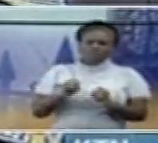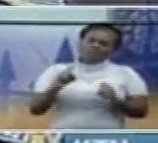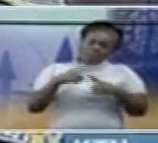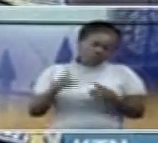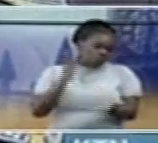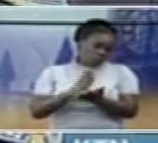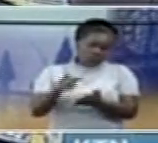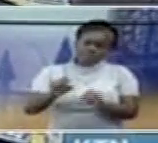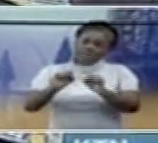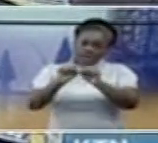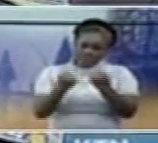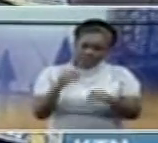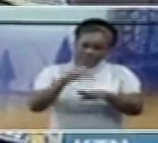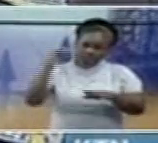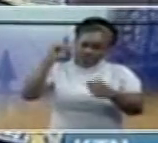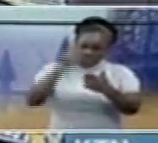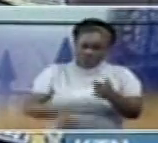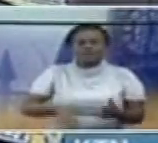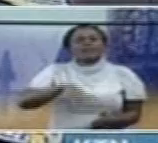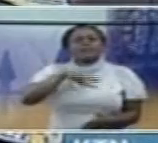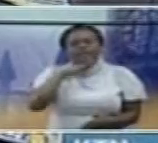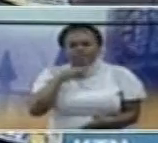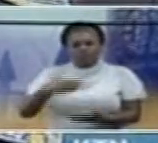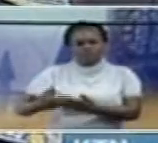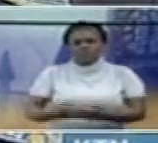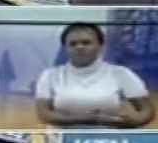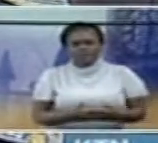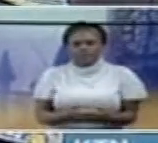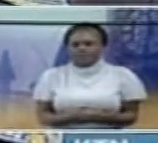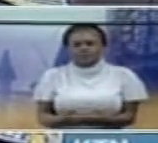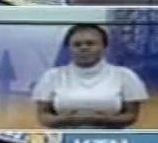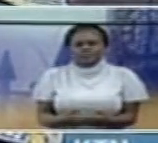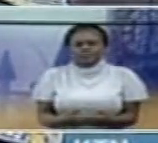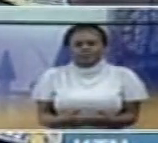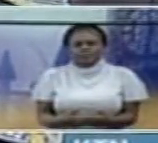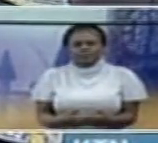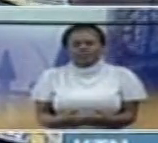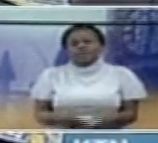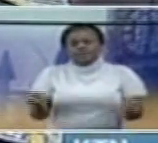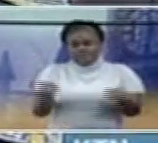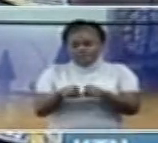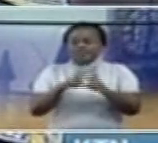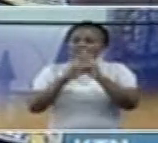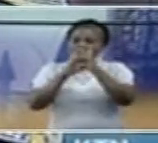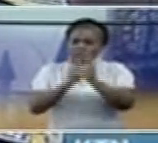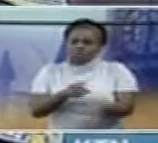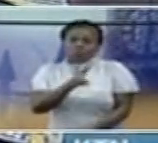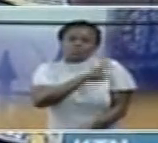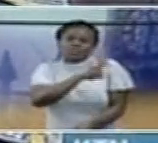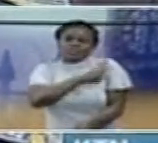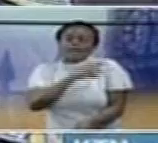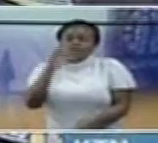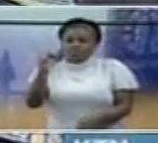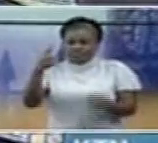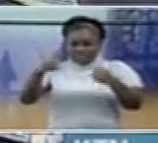what happens. And the effect, death of newborns. They're called neonatal deaths. Now, according to this report, Wilkis Tanyabo said that there were